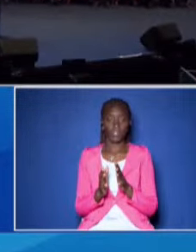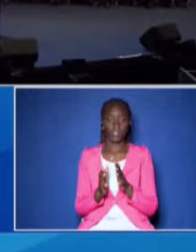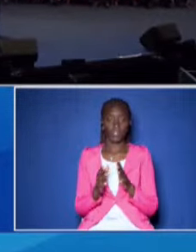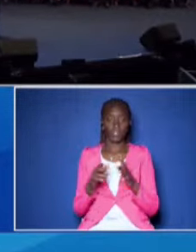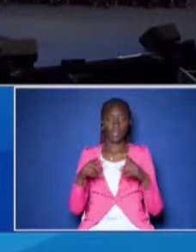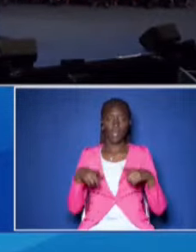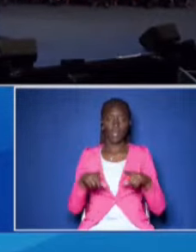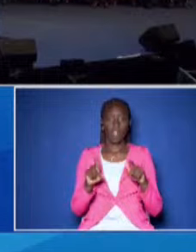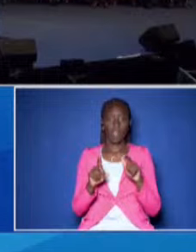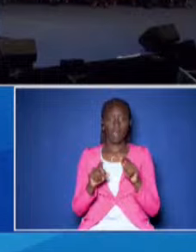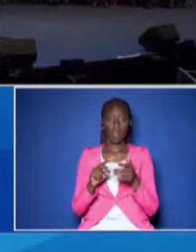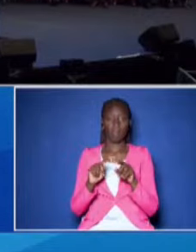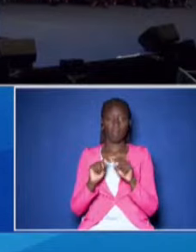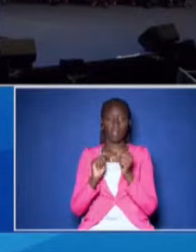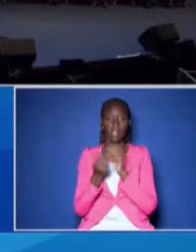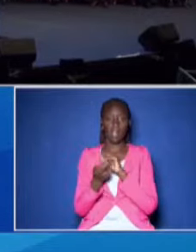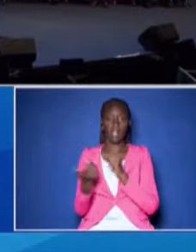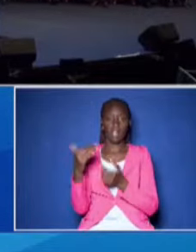to